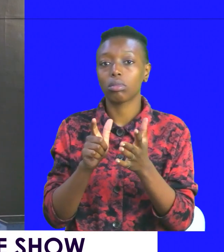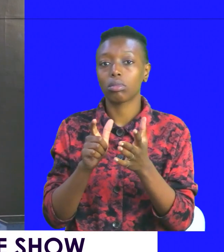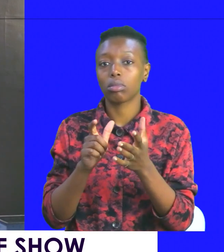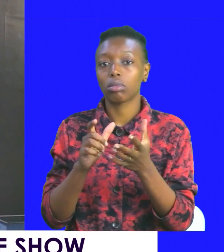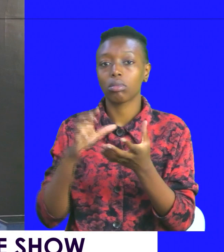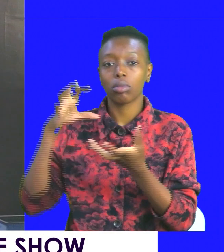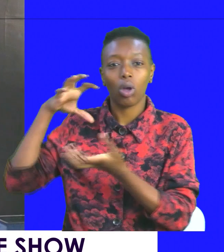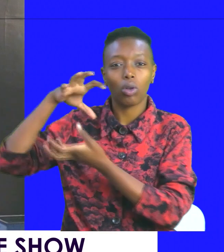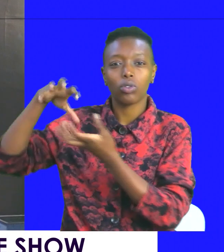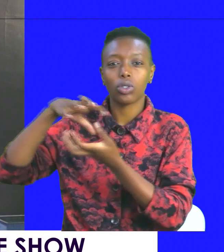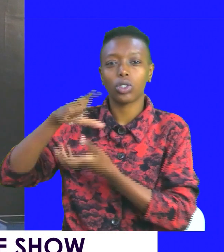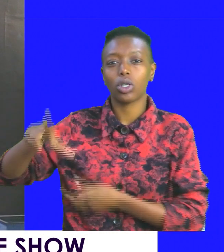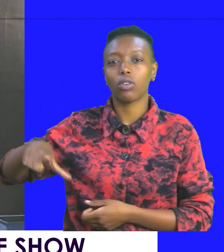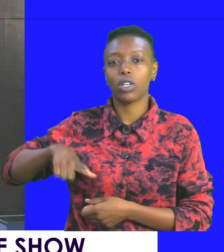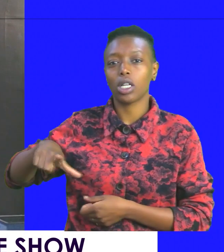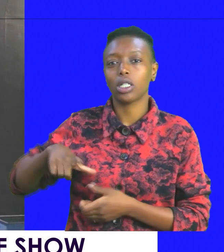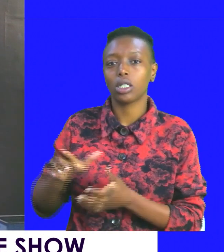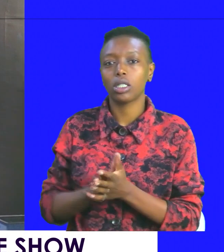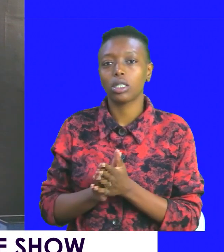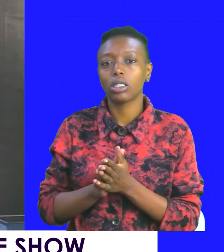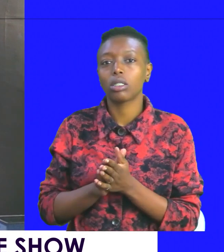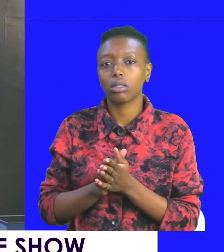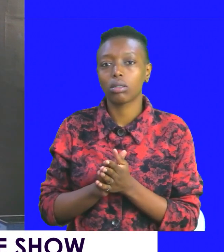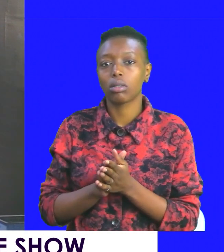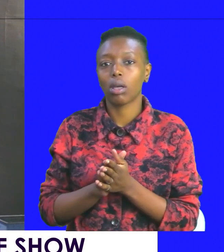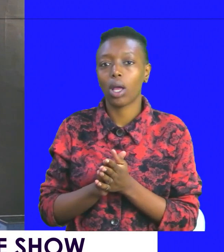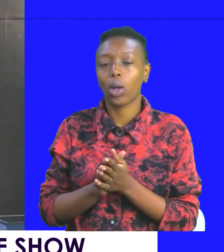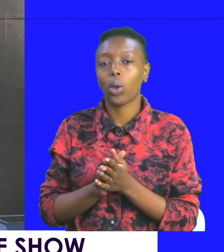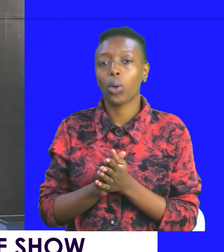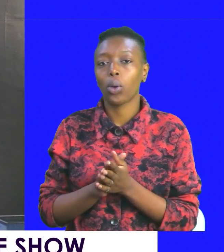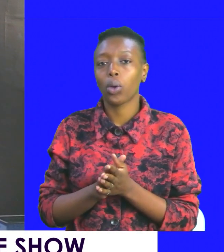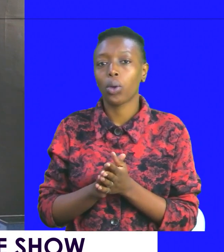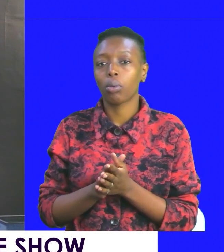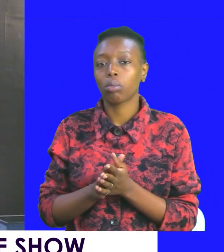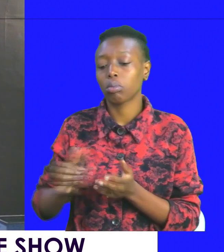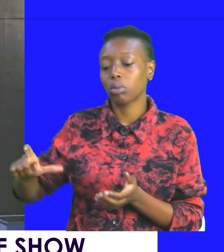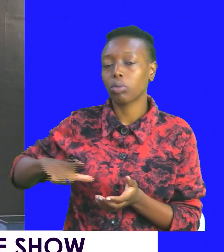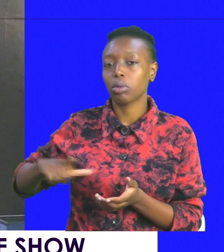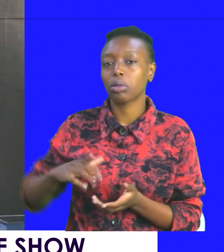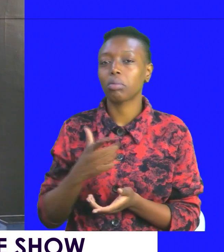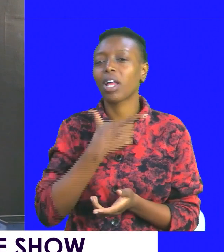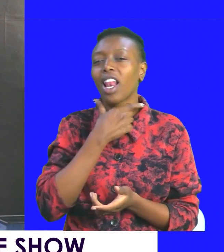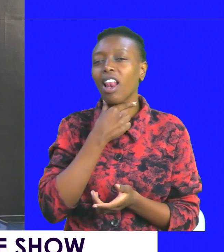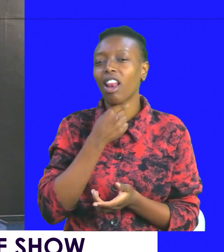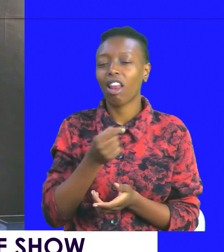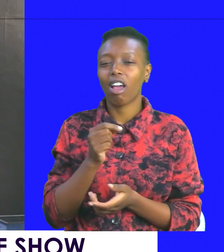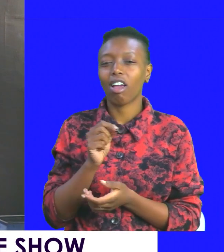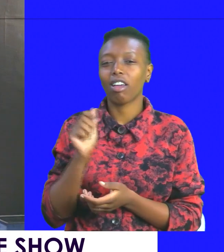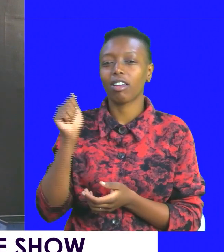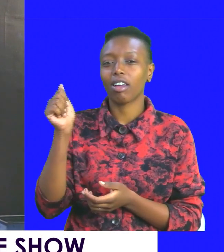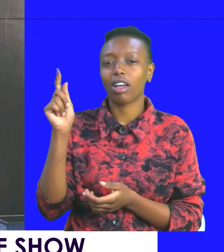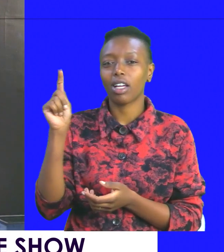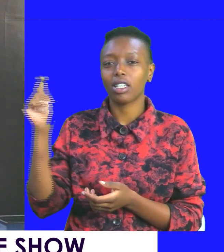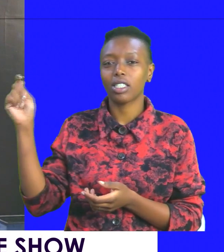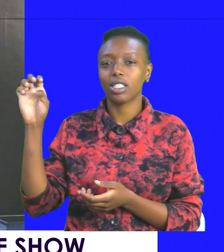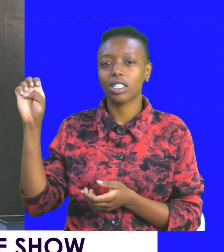women. They don't understand that women like attention. Very many of them like to be listened